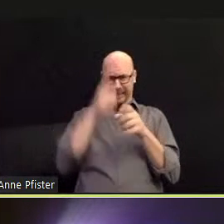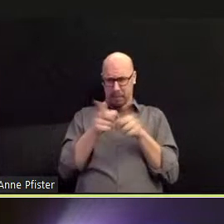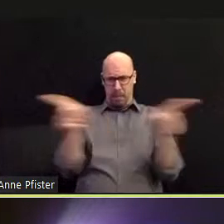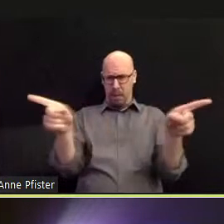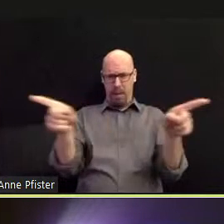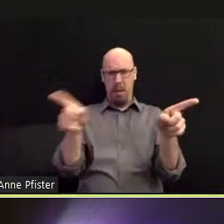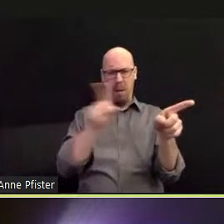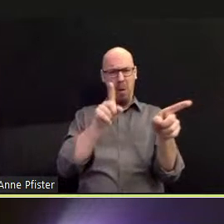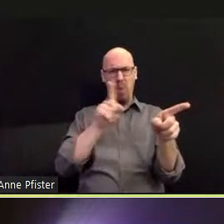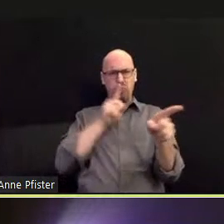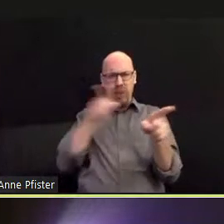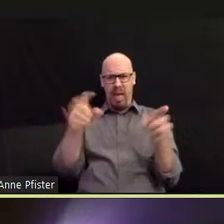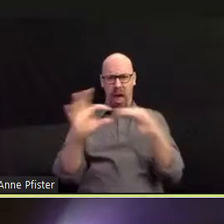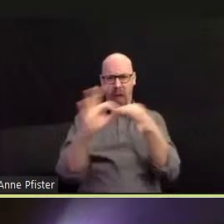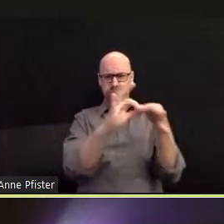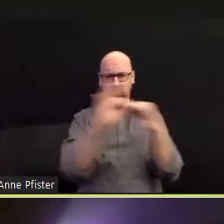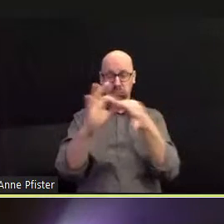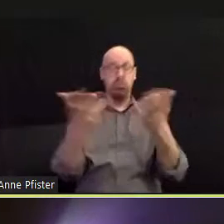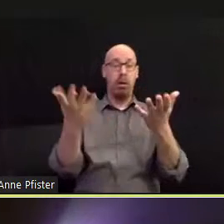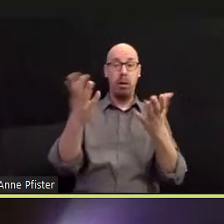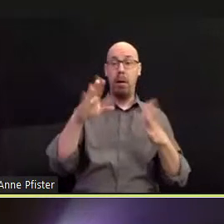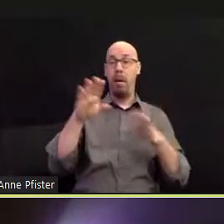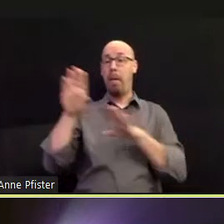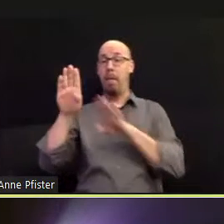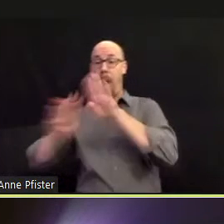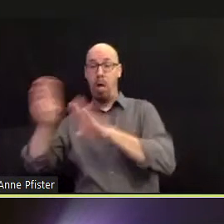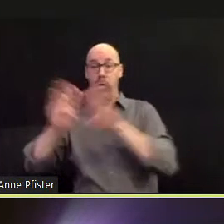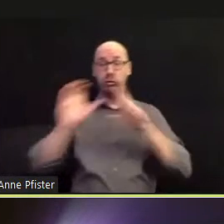for example, or biology and culture,